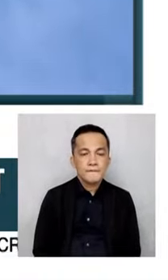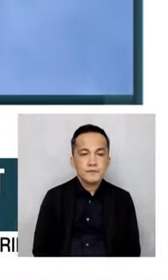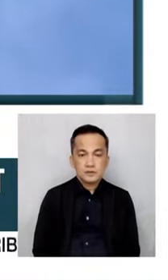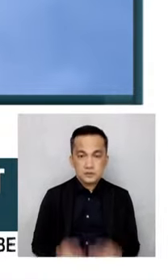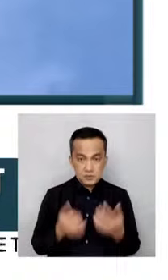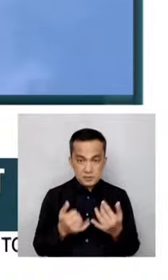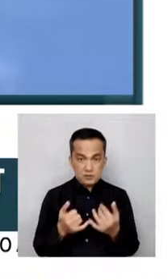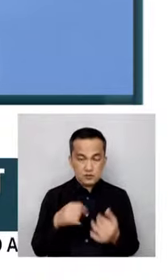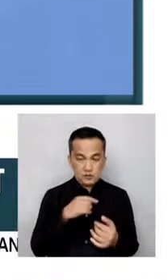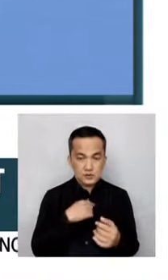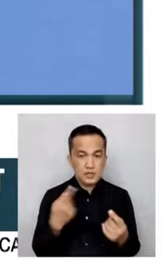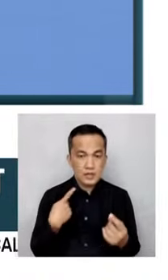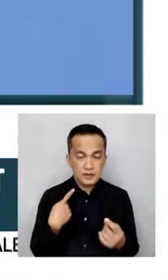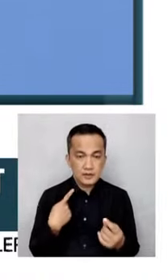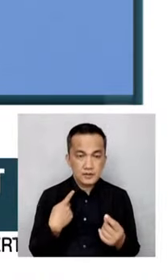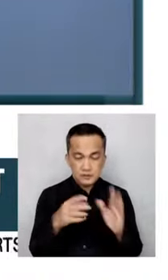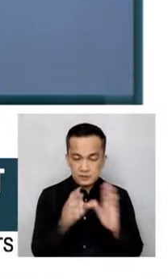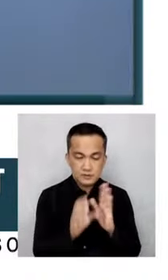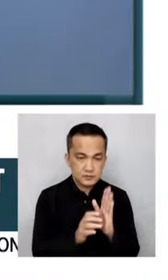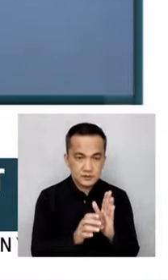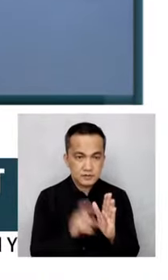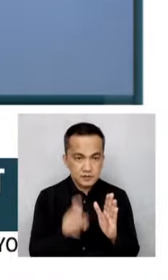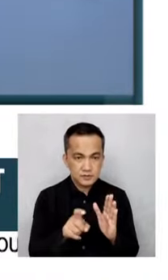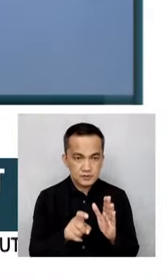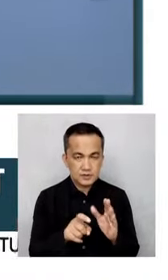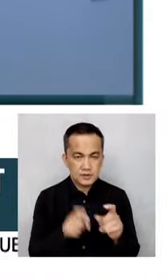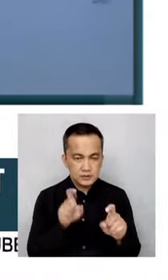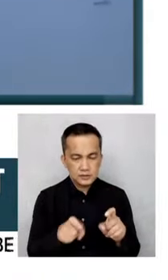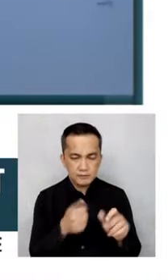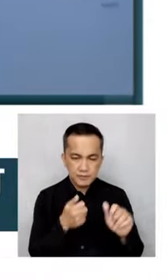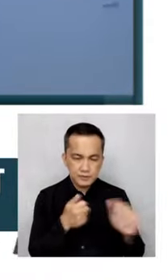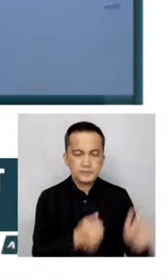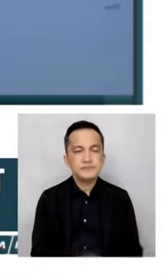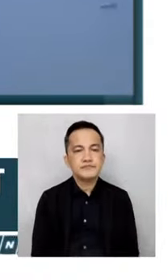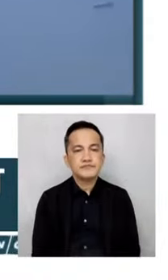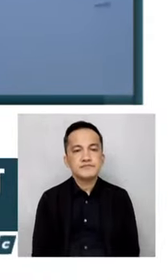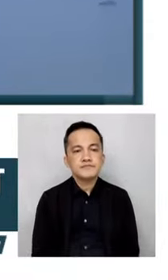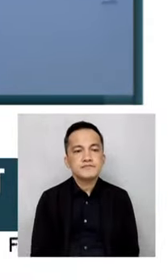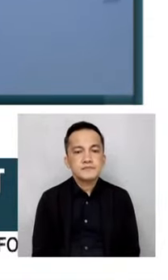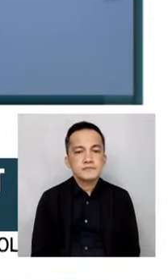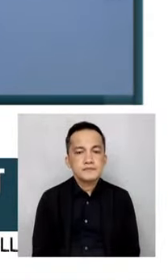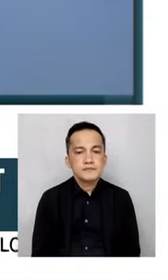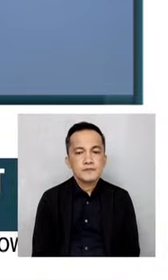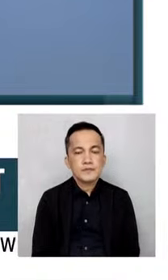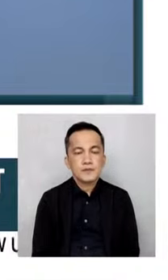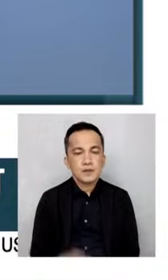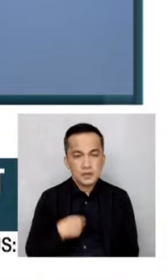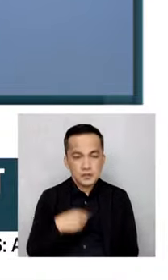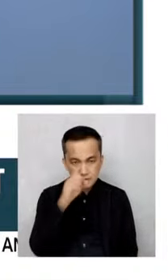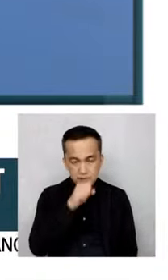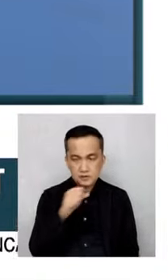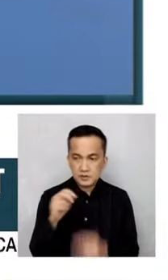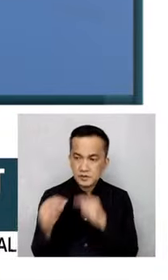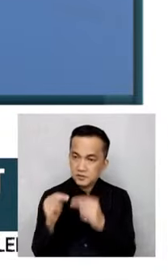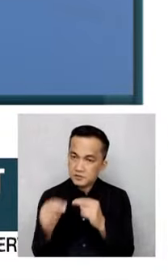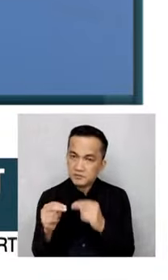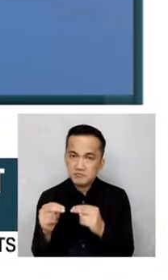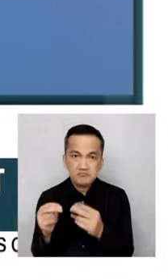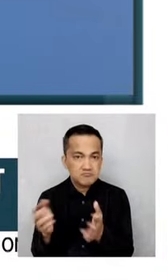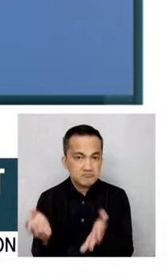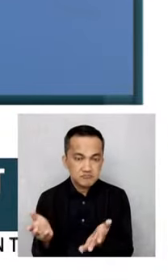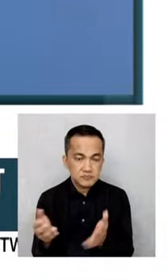have is the current constitution, and that should be strictly followed. I guess in terms of negotiations,